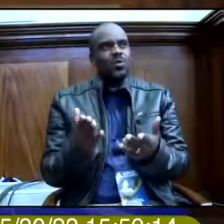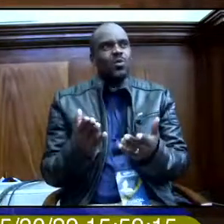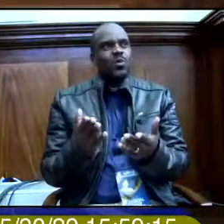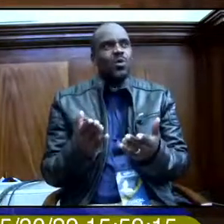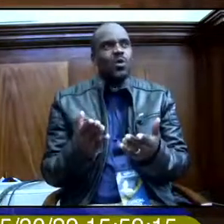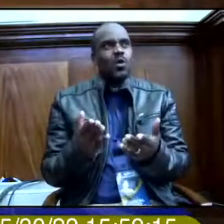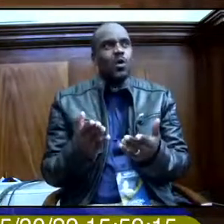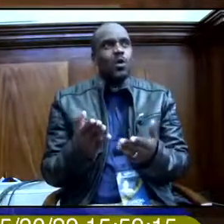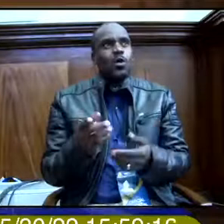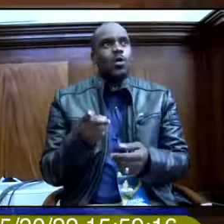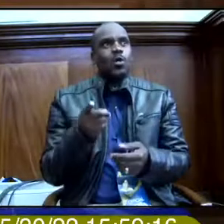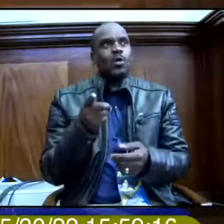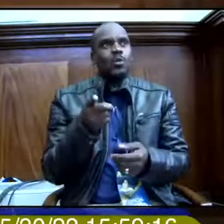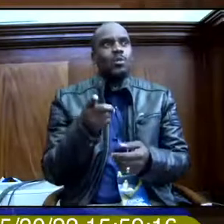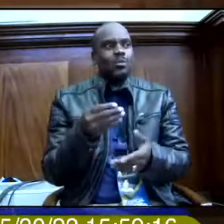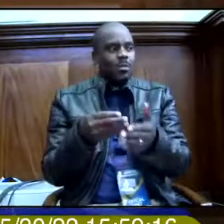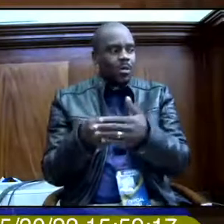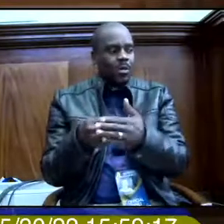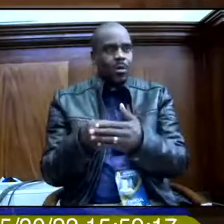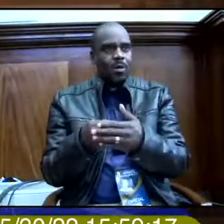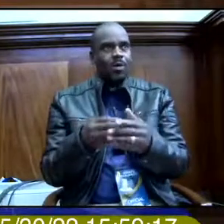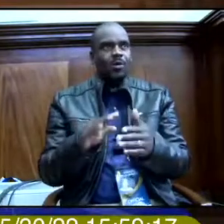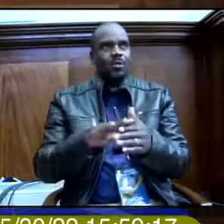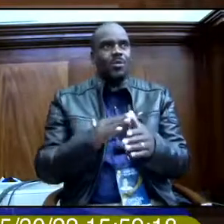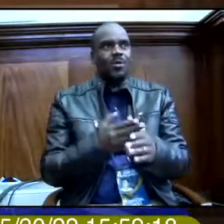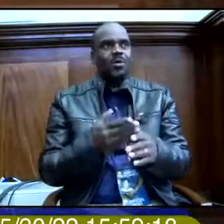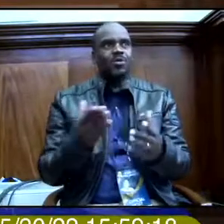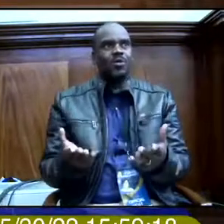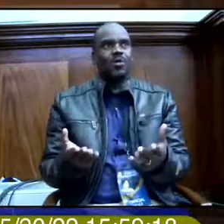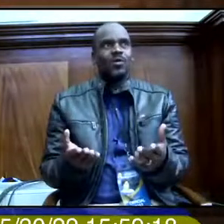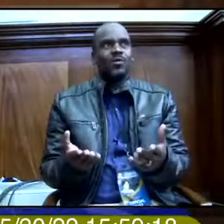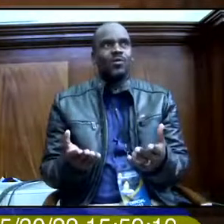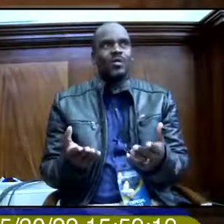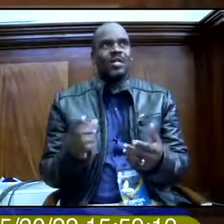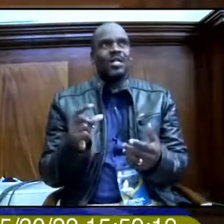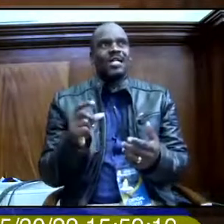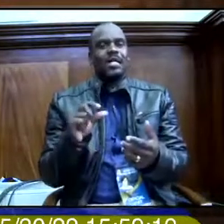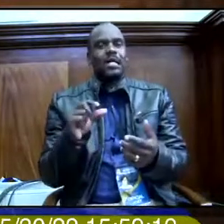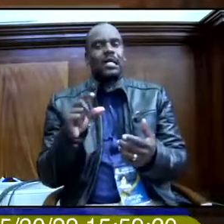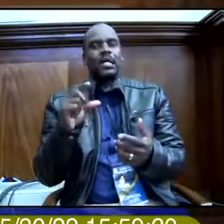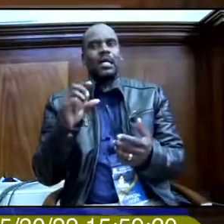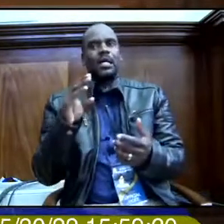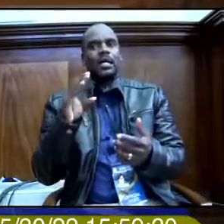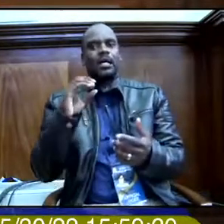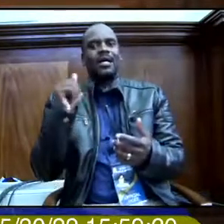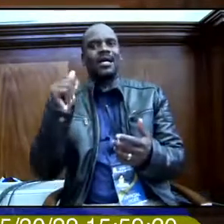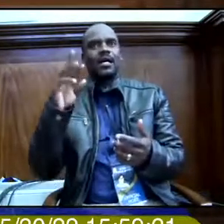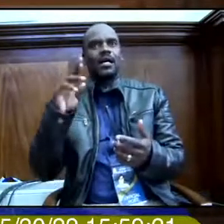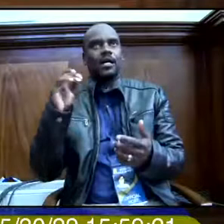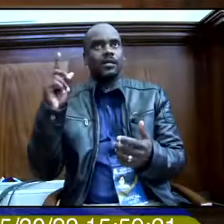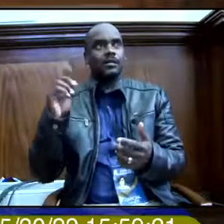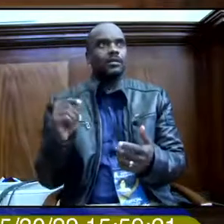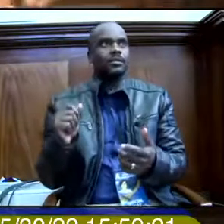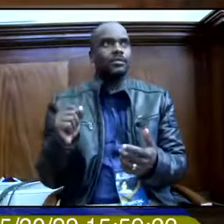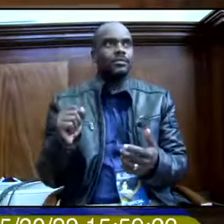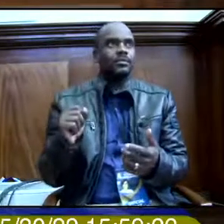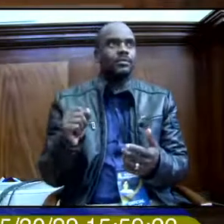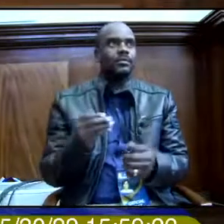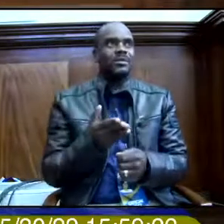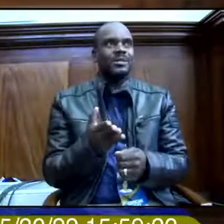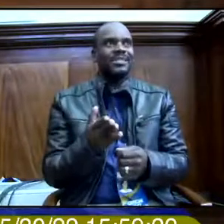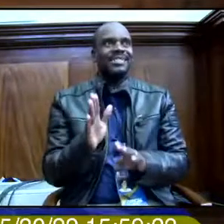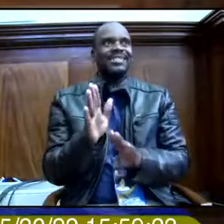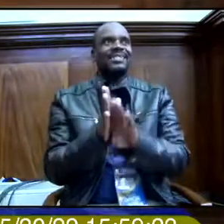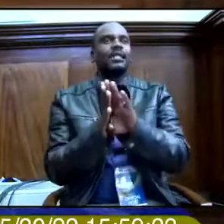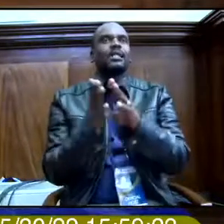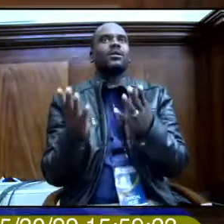were had to be closed because of gov off of of cuts which actually led to one thing increase in terms of